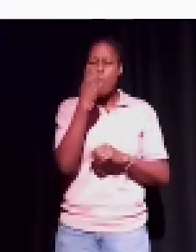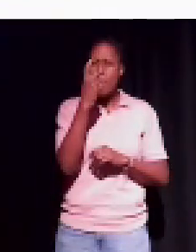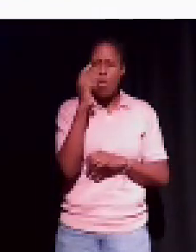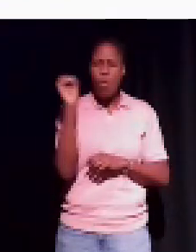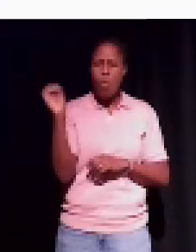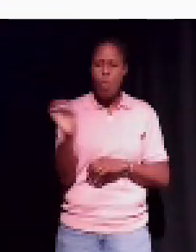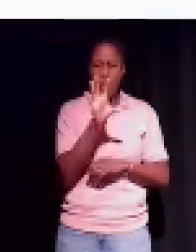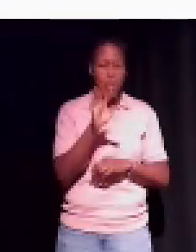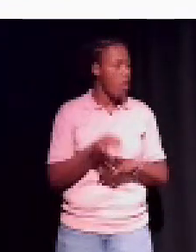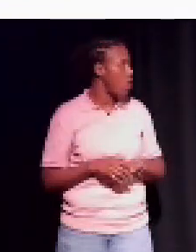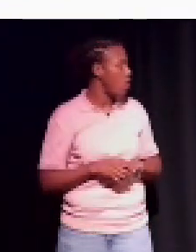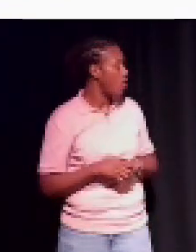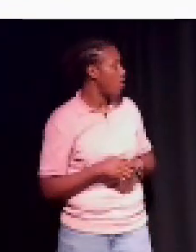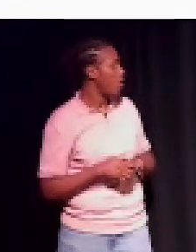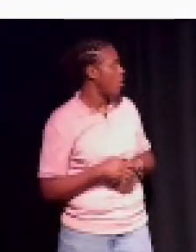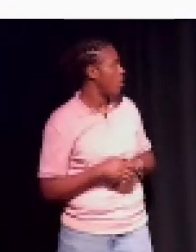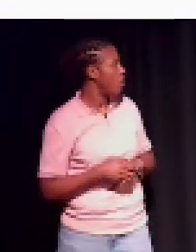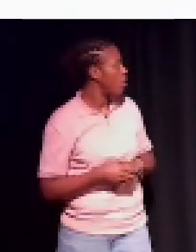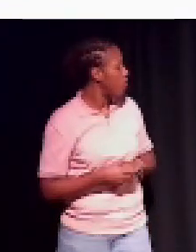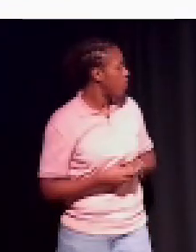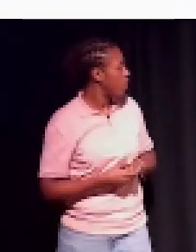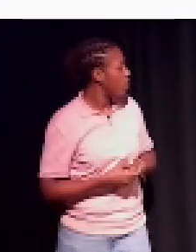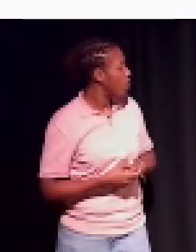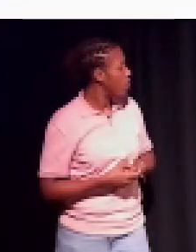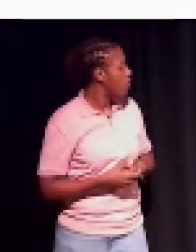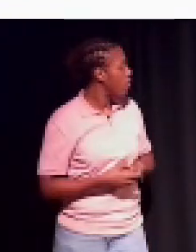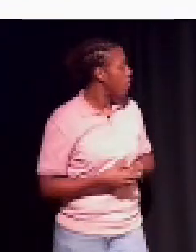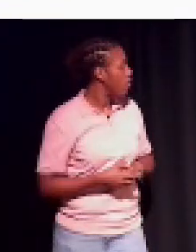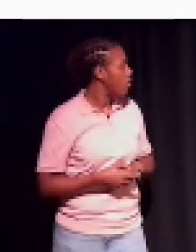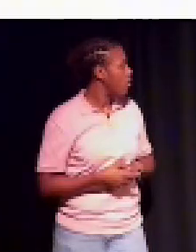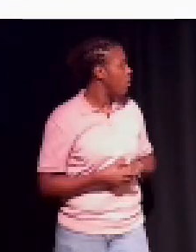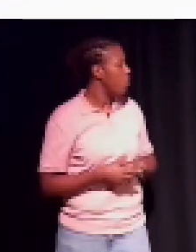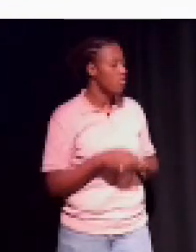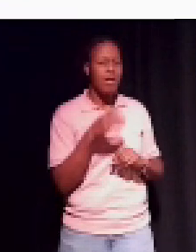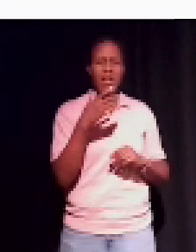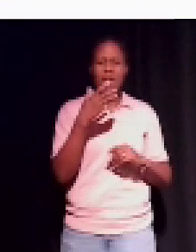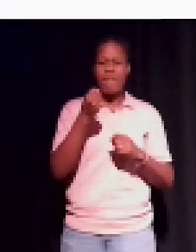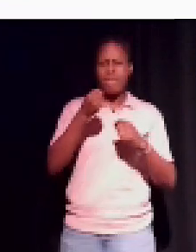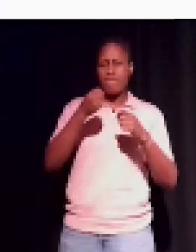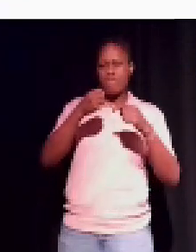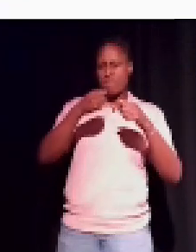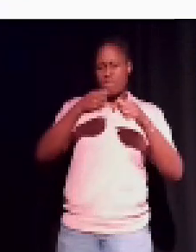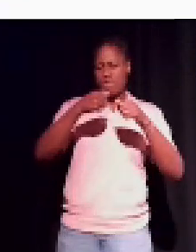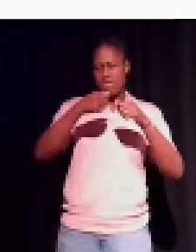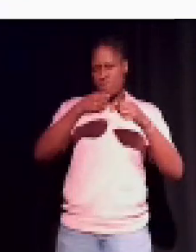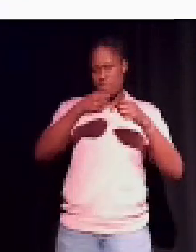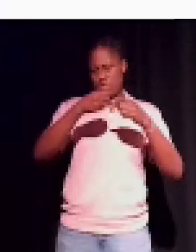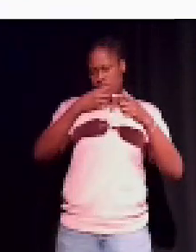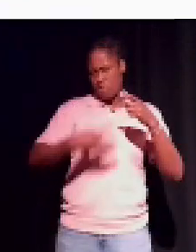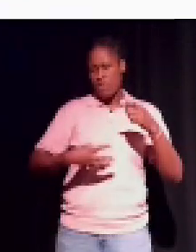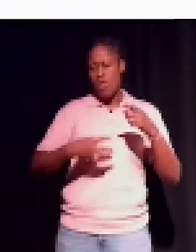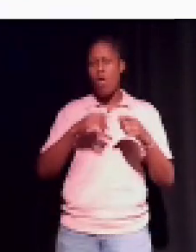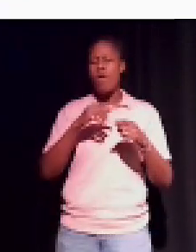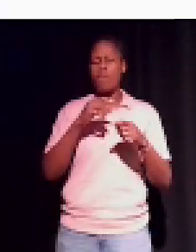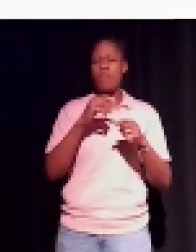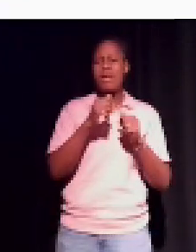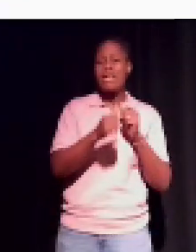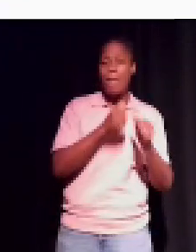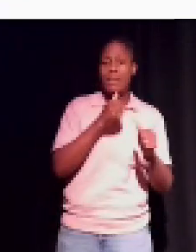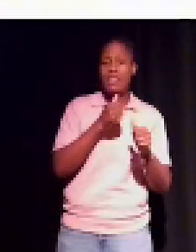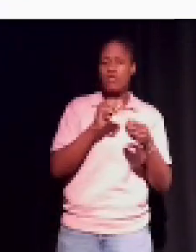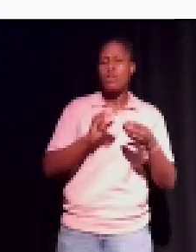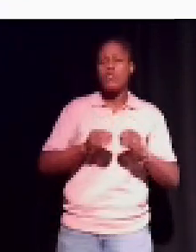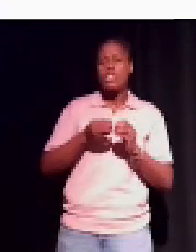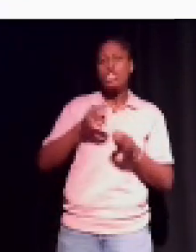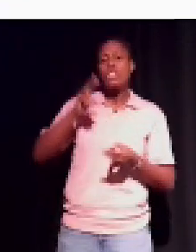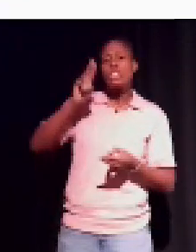while we do the last bit. This is just some other organizations that make technology cheap. I'm not the only person that's